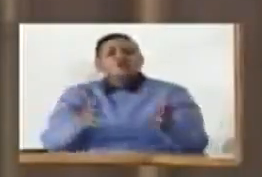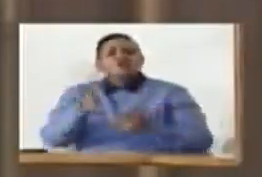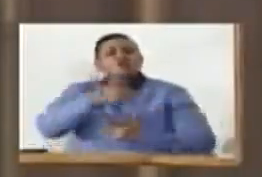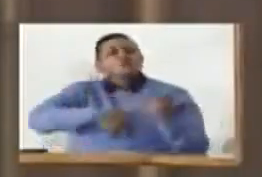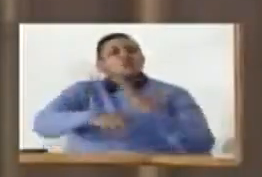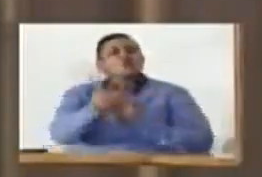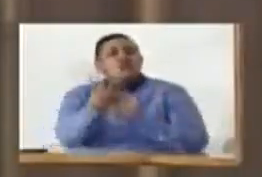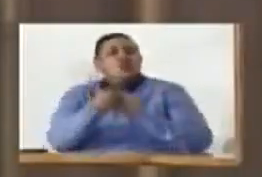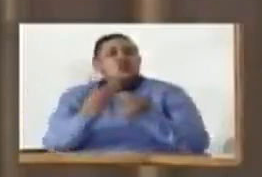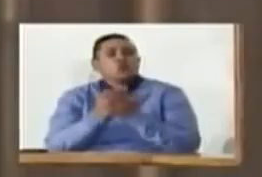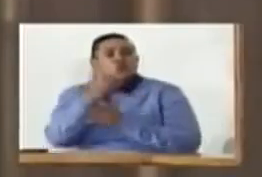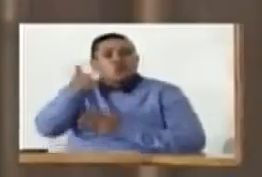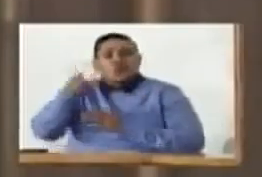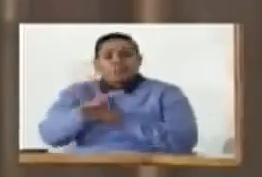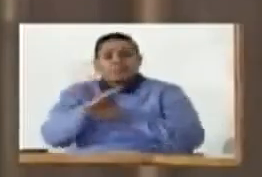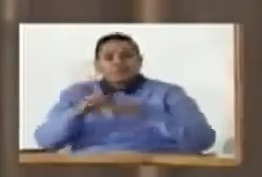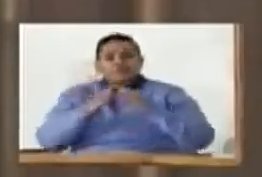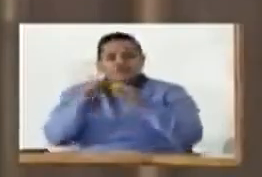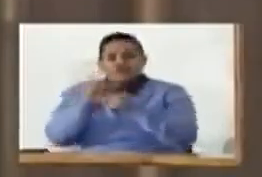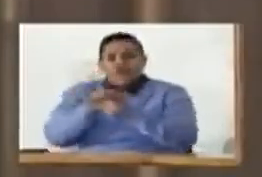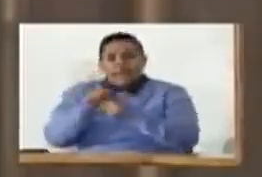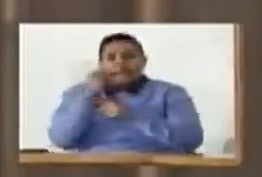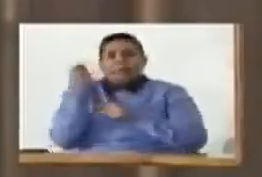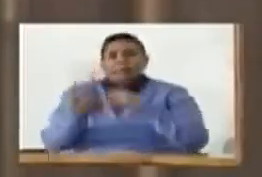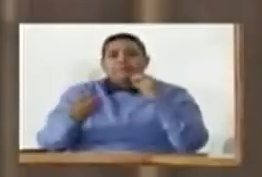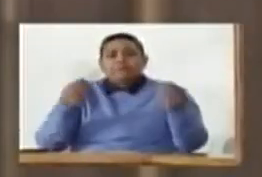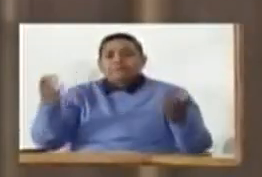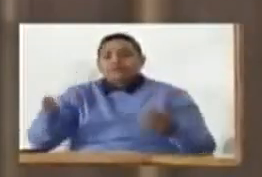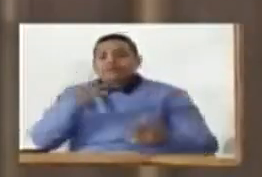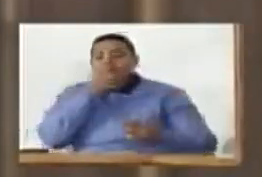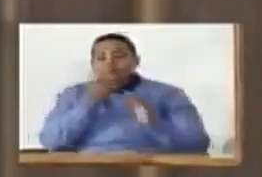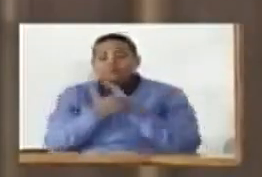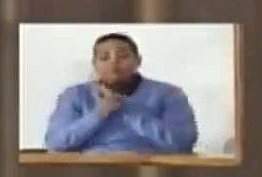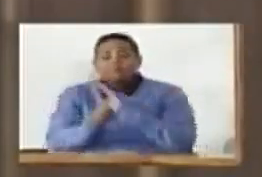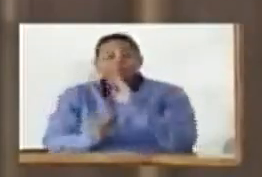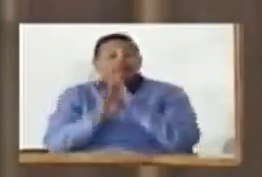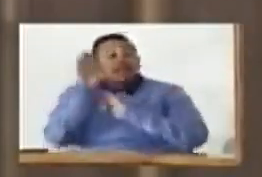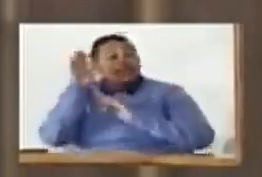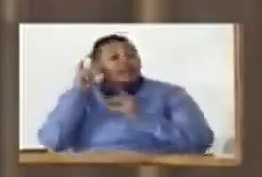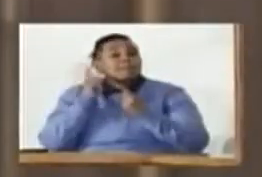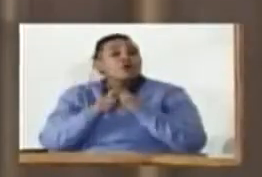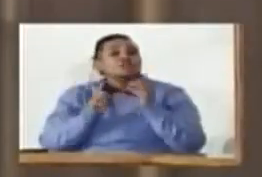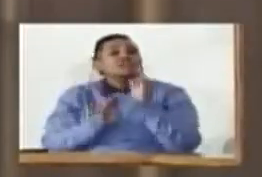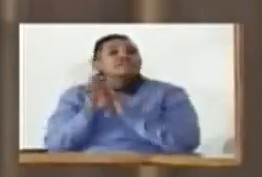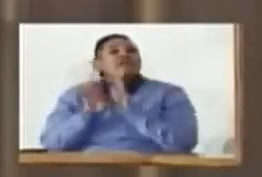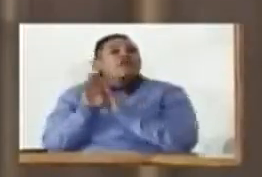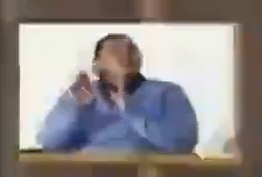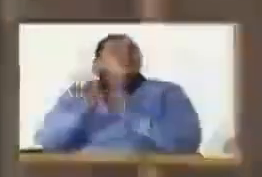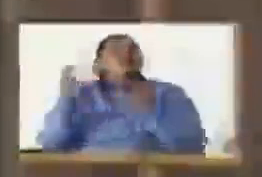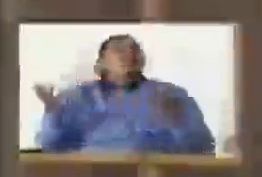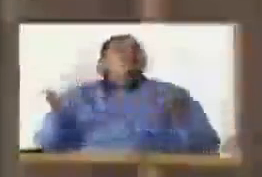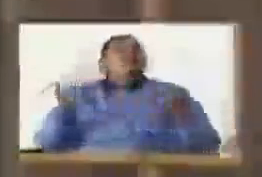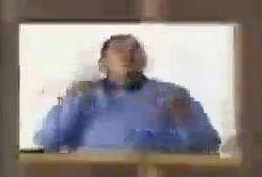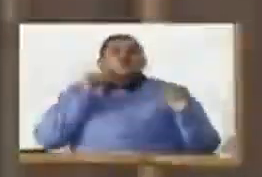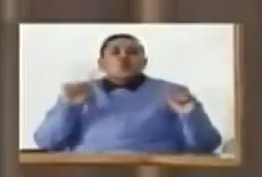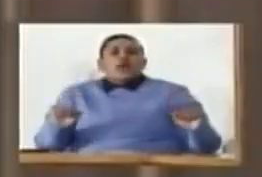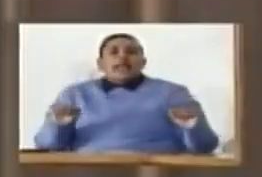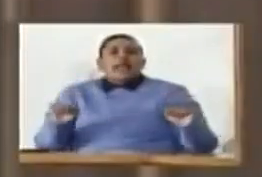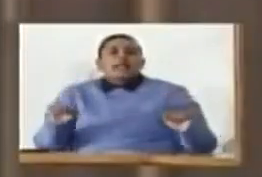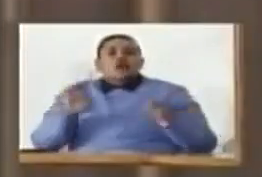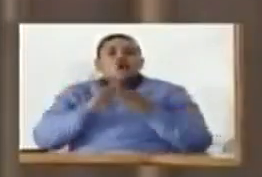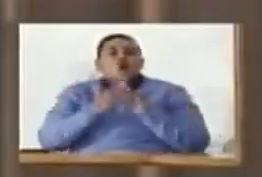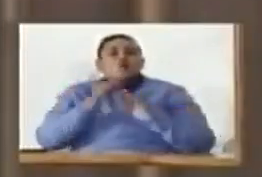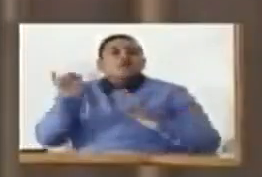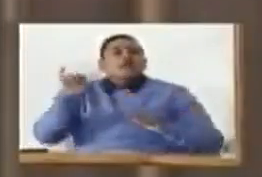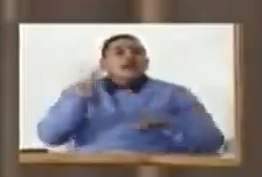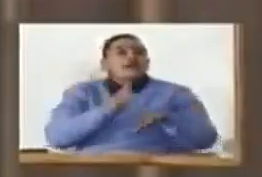inclusion through entrepreneurial training, capacity building, and development to enable communities such